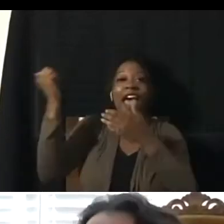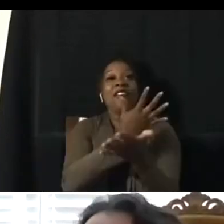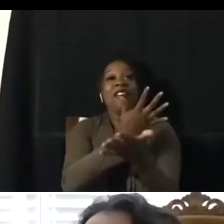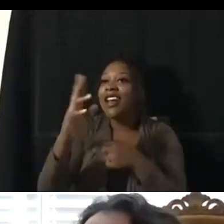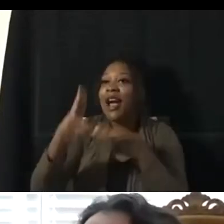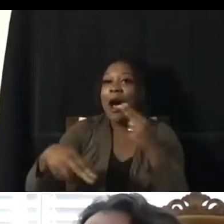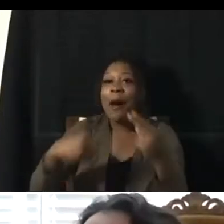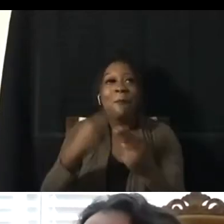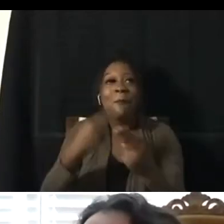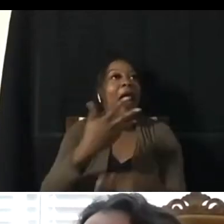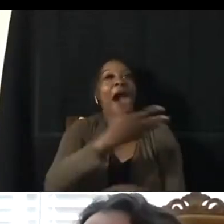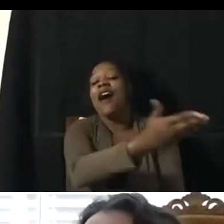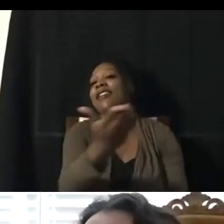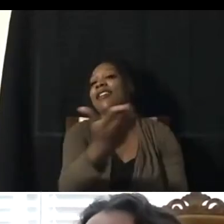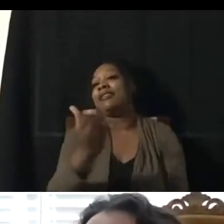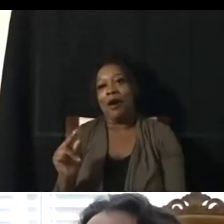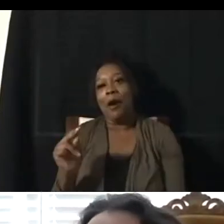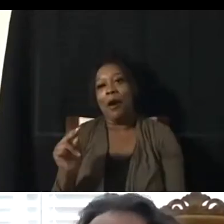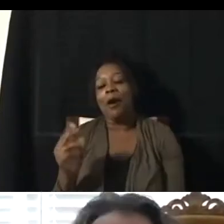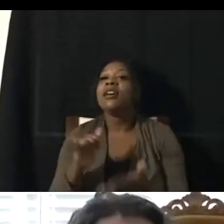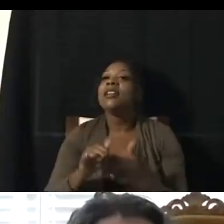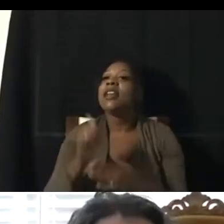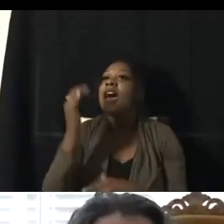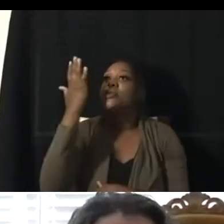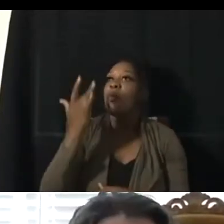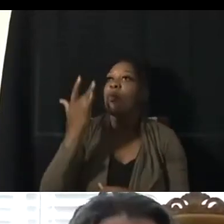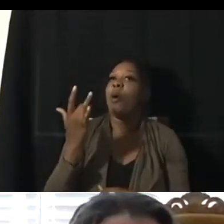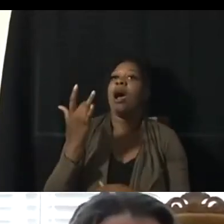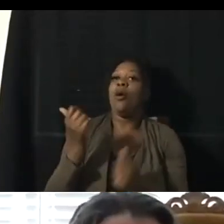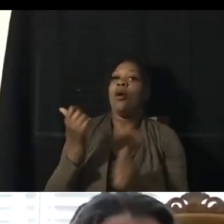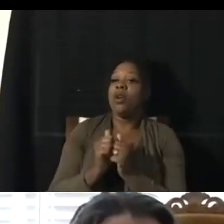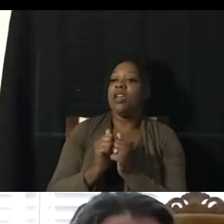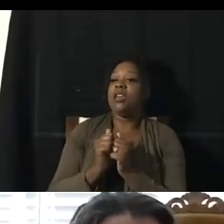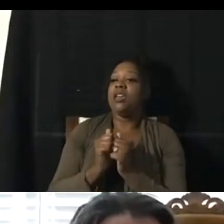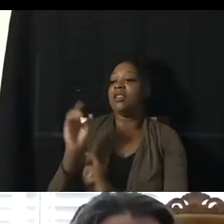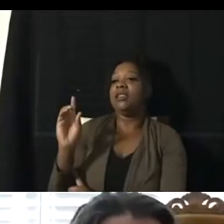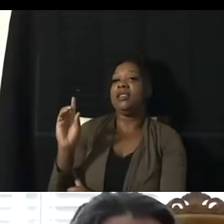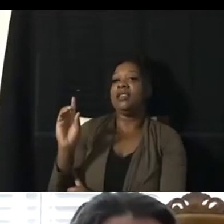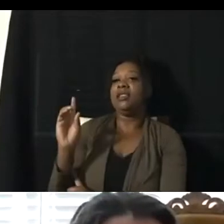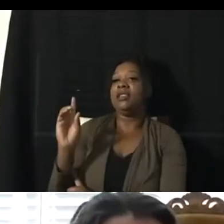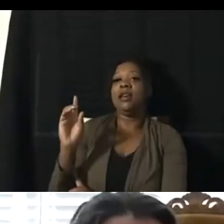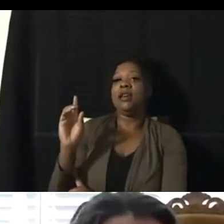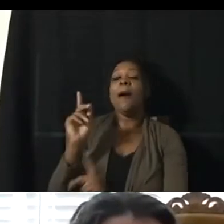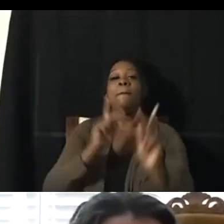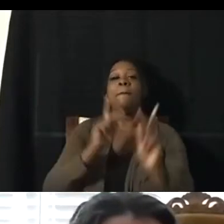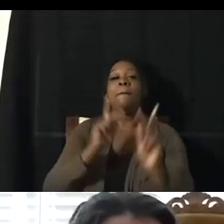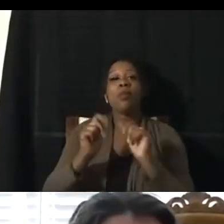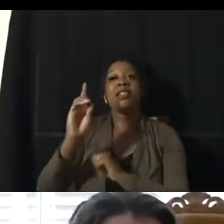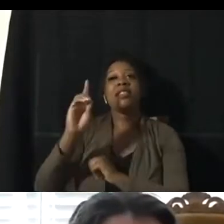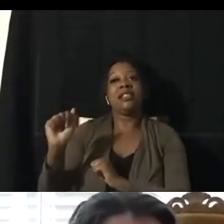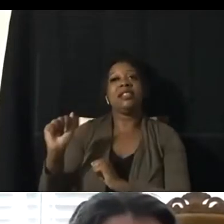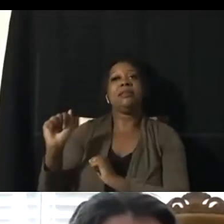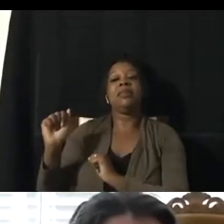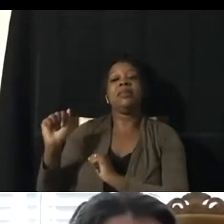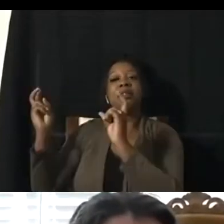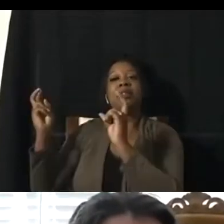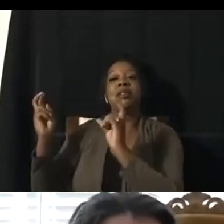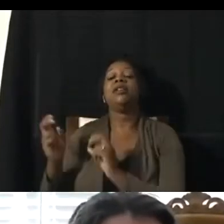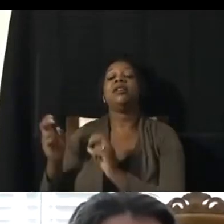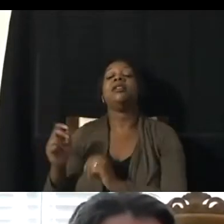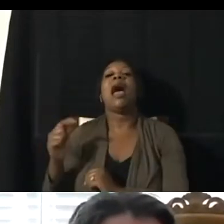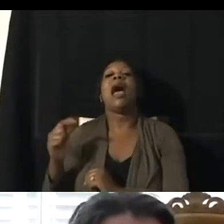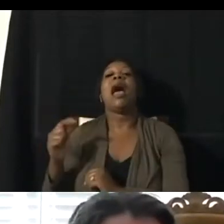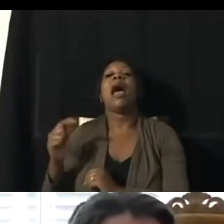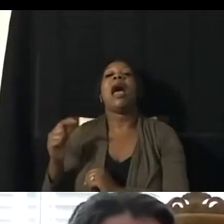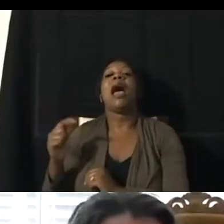why with disabilities, with the people with disabilities and that coverage, I do my best to learn